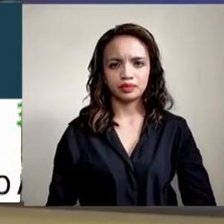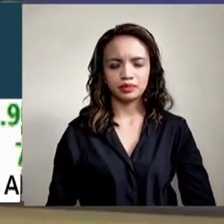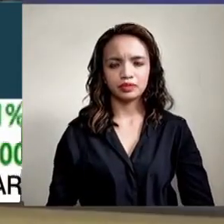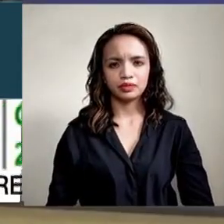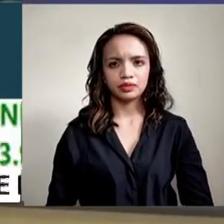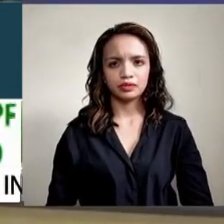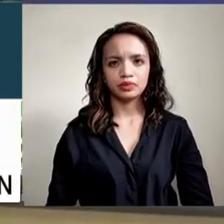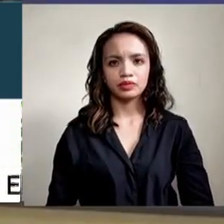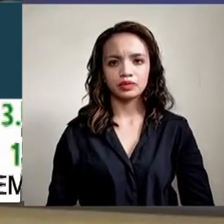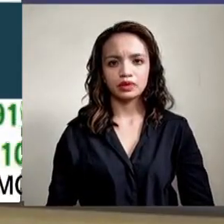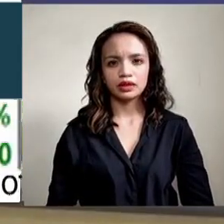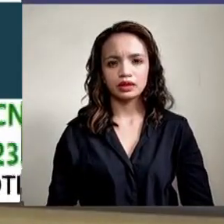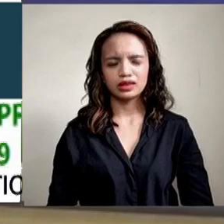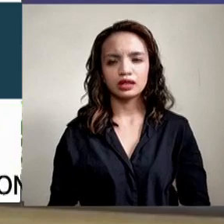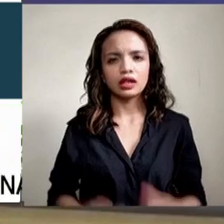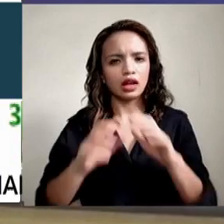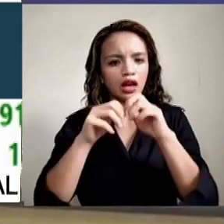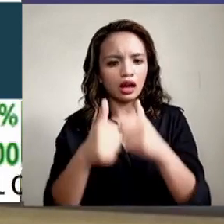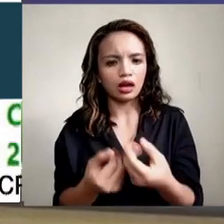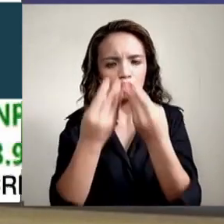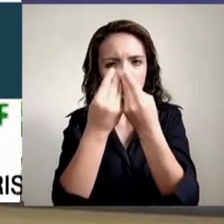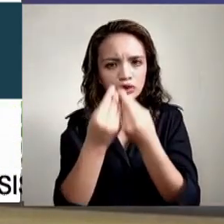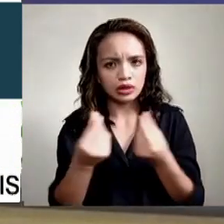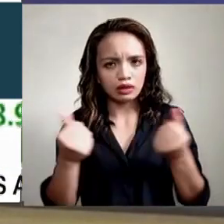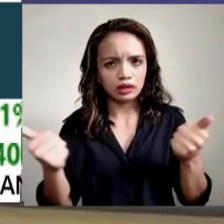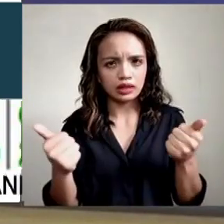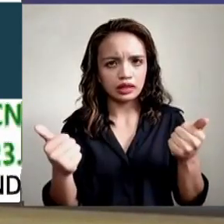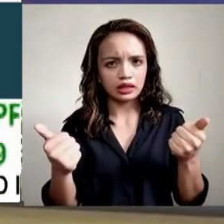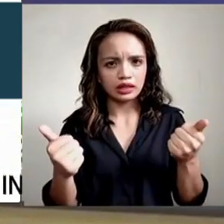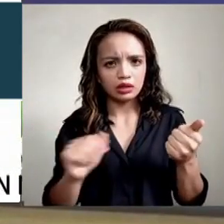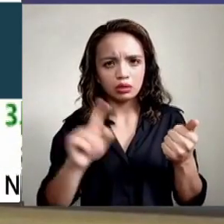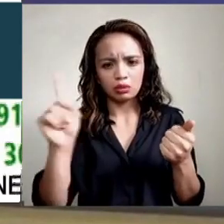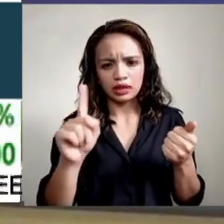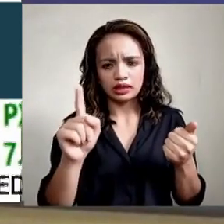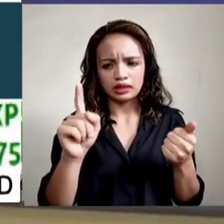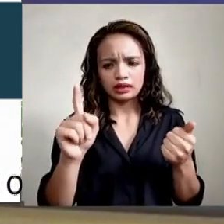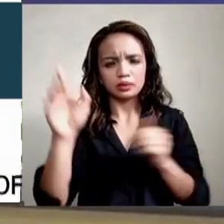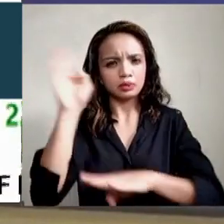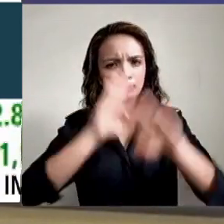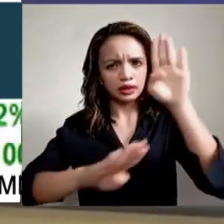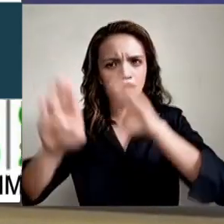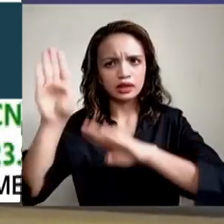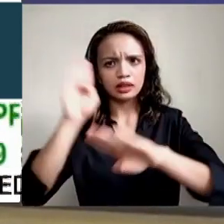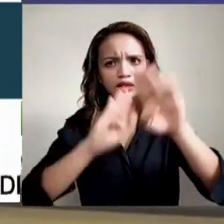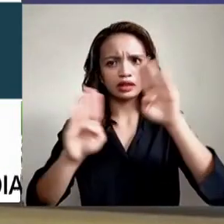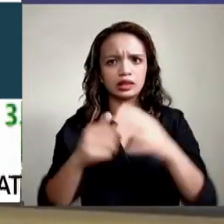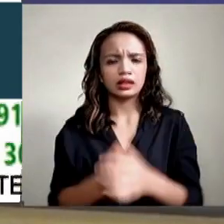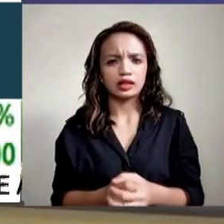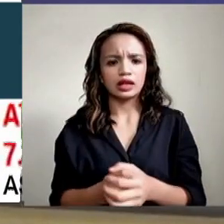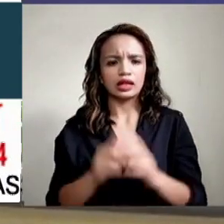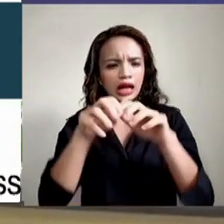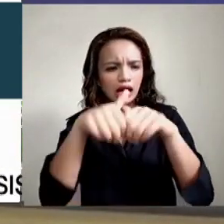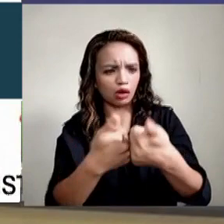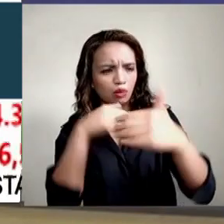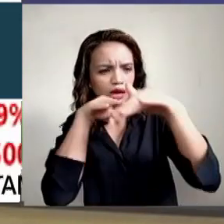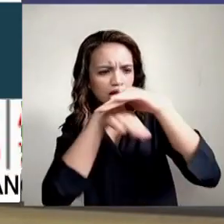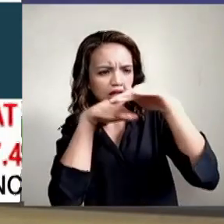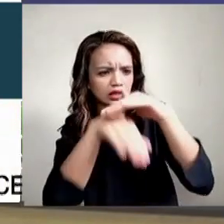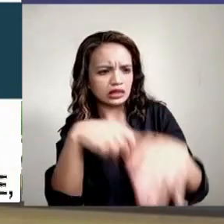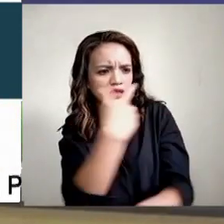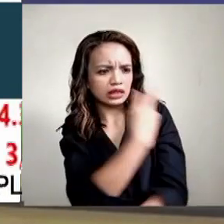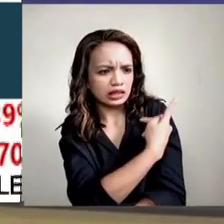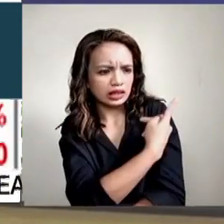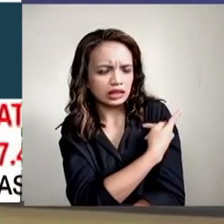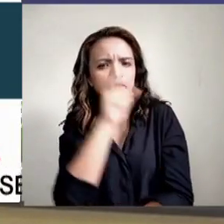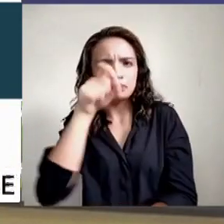solved the problem, the unacceptable problem of inequity in access to vaccines, we have to be holistic.